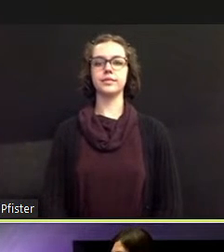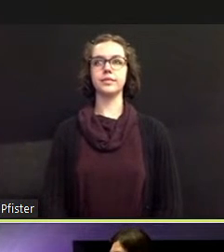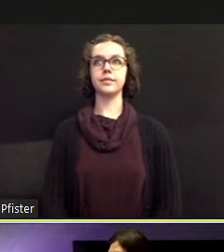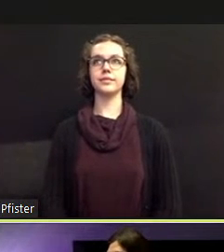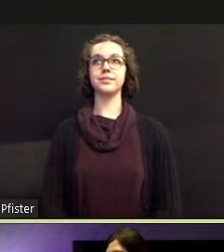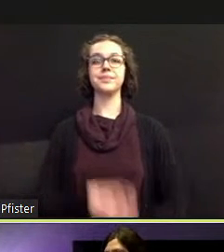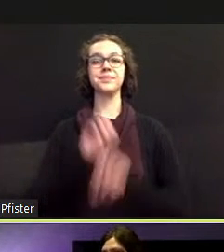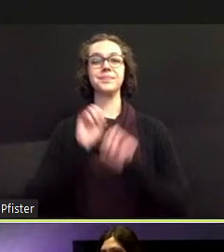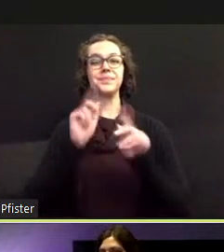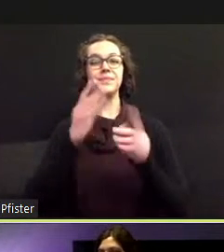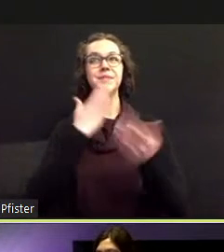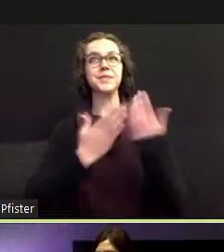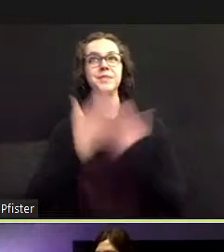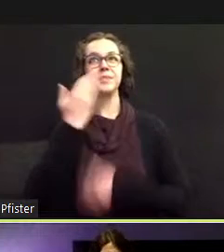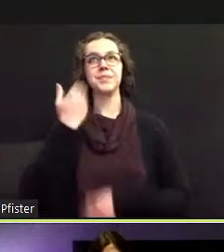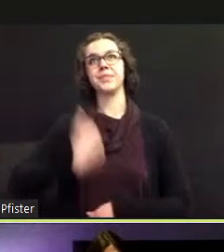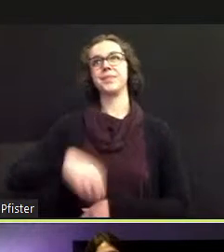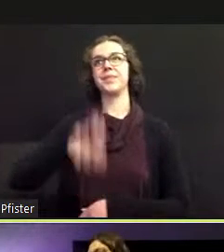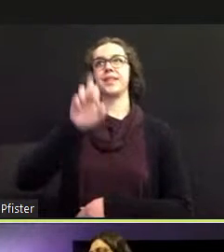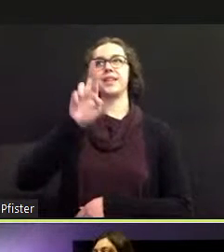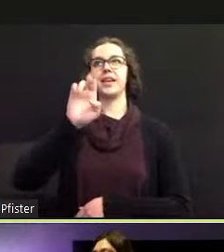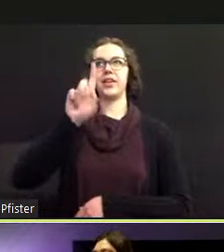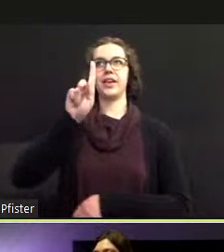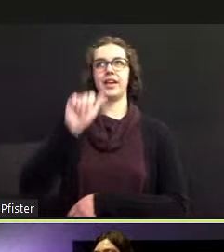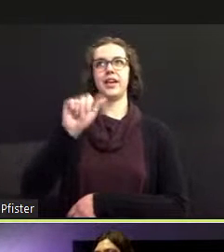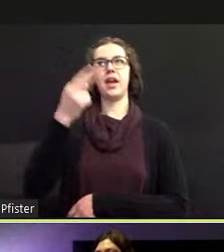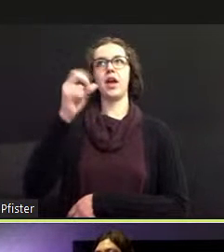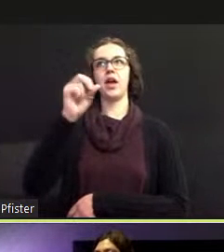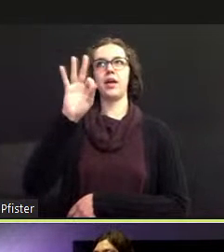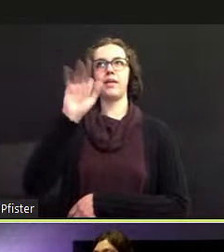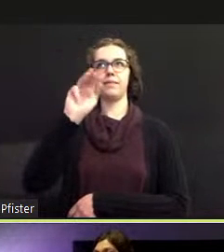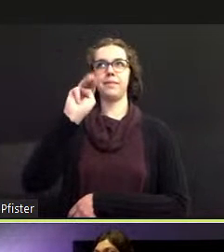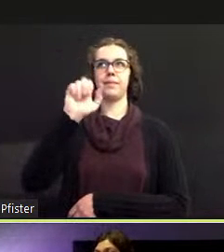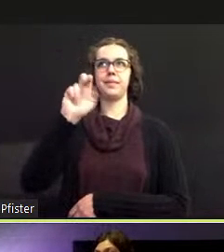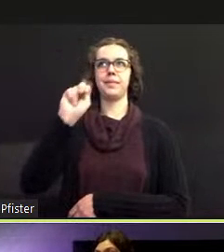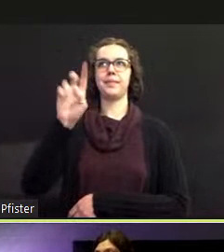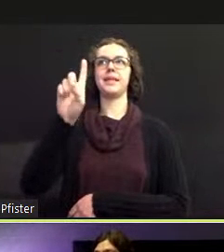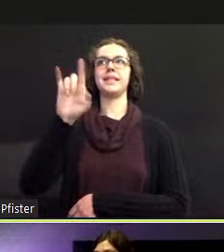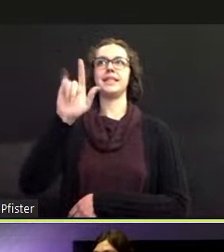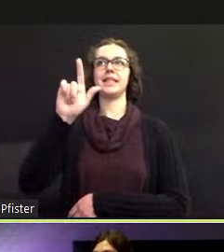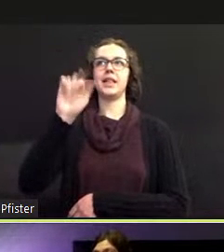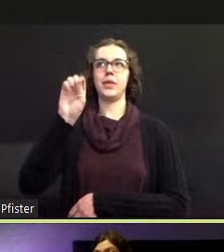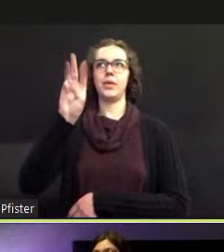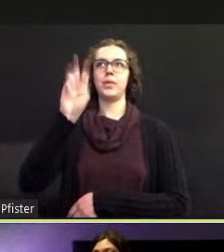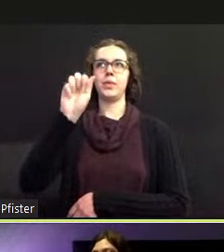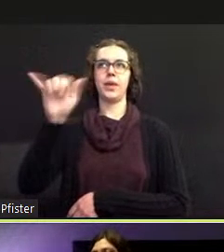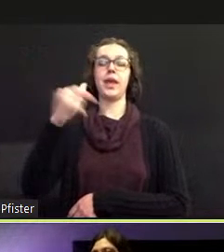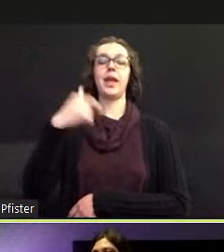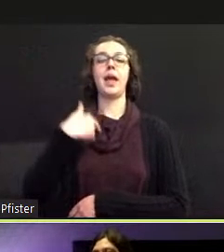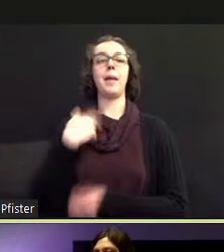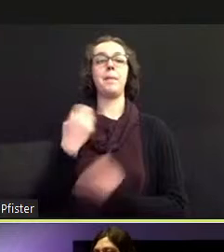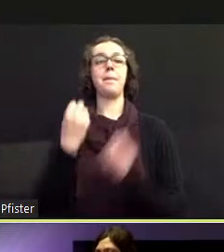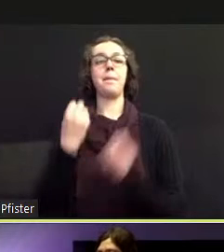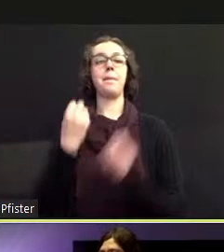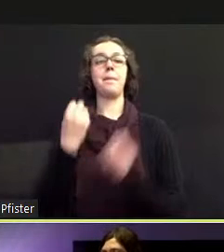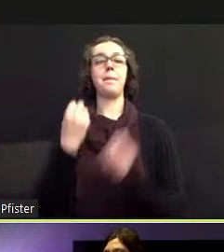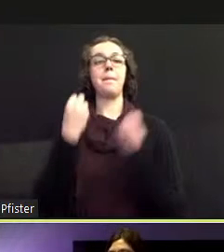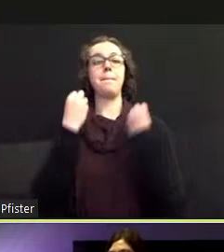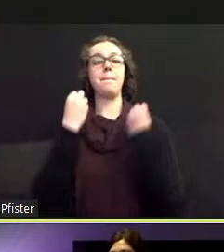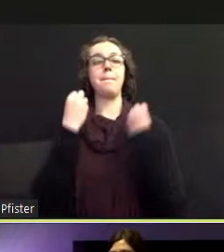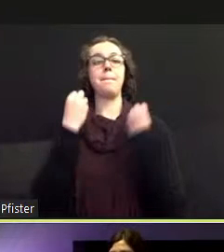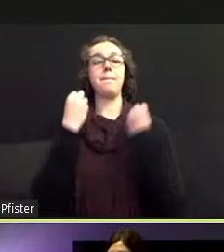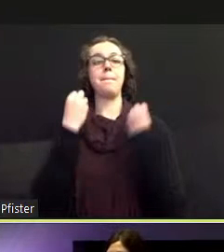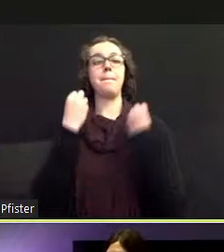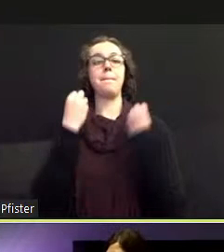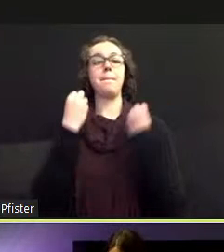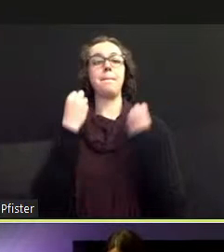Okay, good morning. My name is Erika Hoffman-Dilloway. My talk is titled #DeafMom, a Deaf Maltese Activist Strategies for Addressing